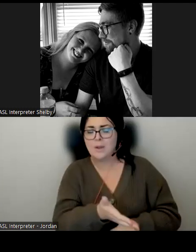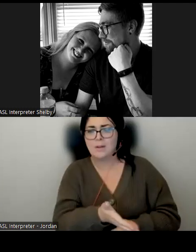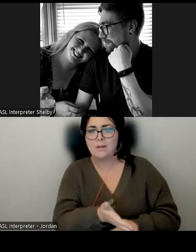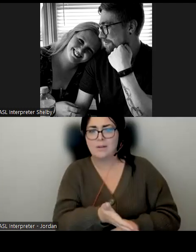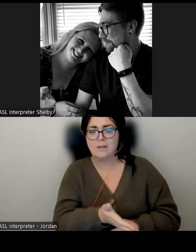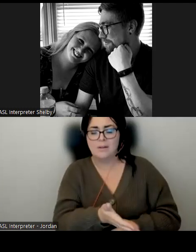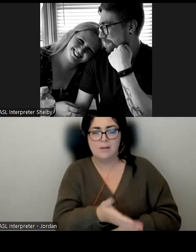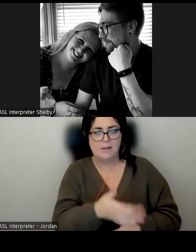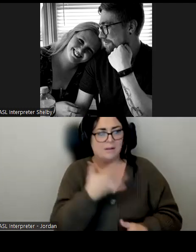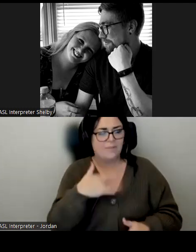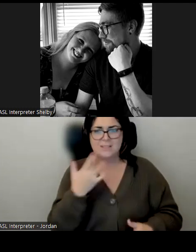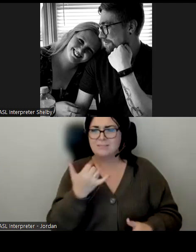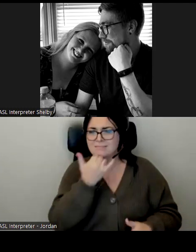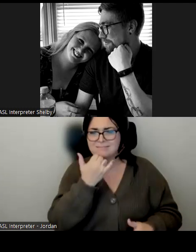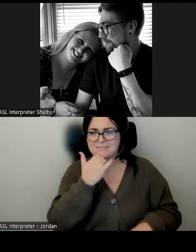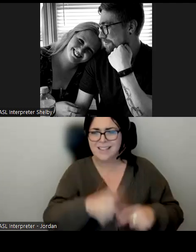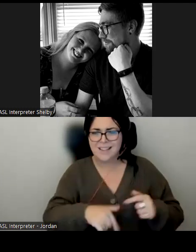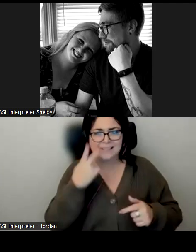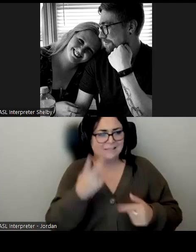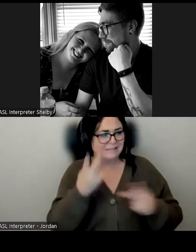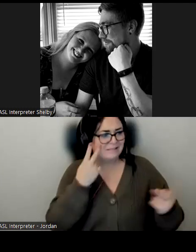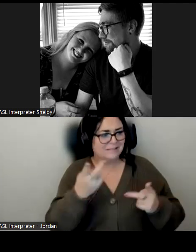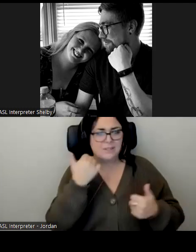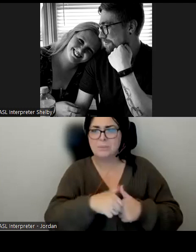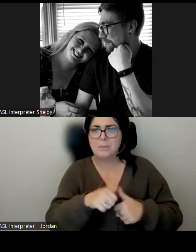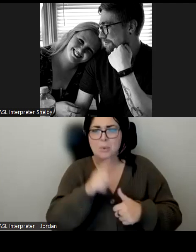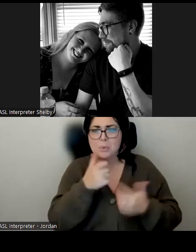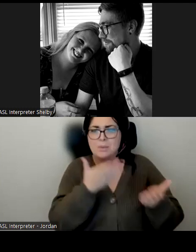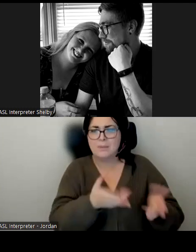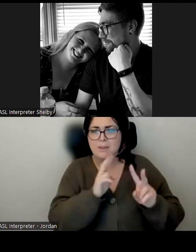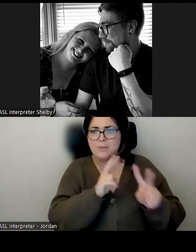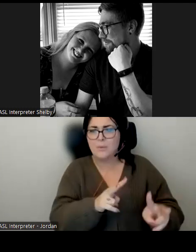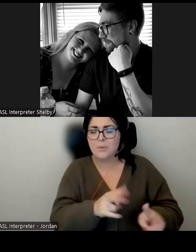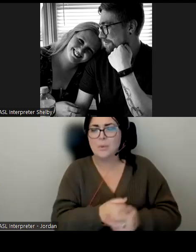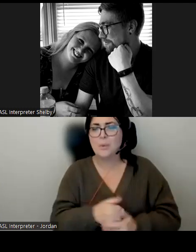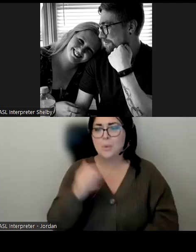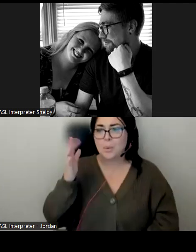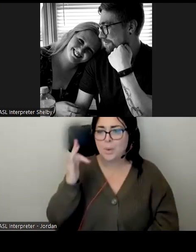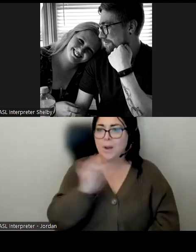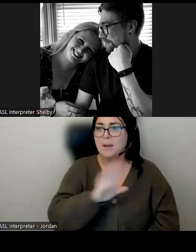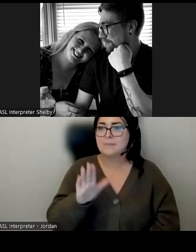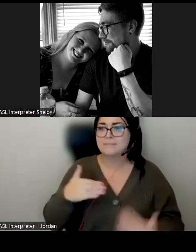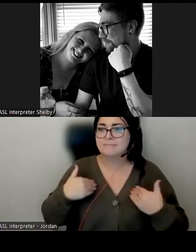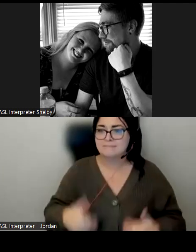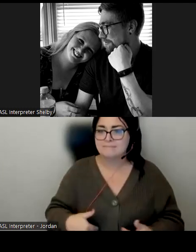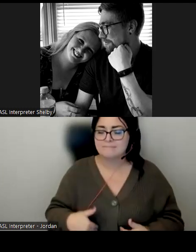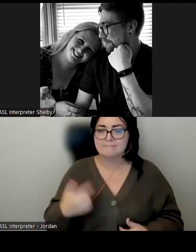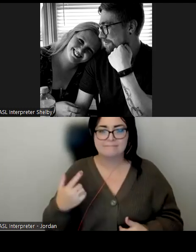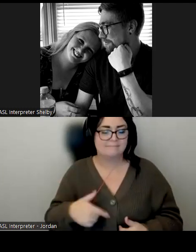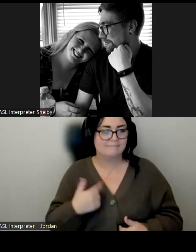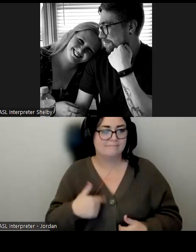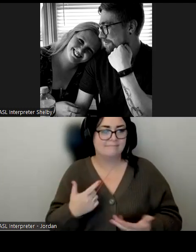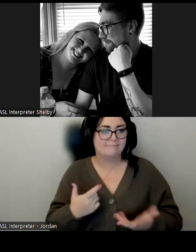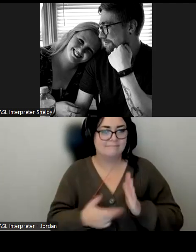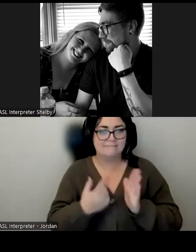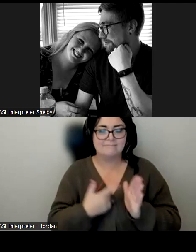like there's something wrong with me, like what happened to me. But it's because your body sometimes is in